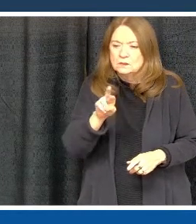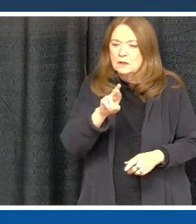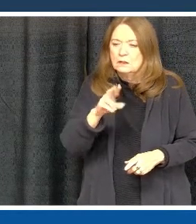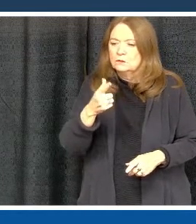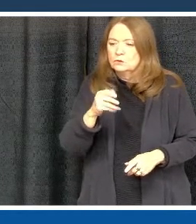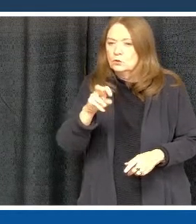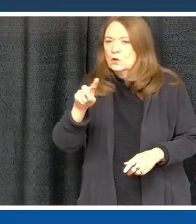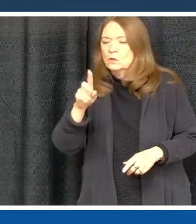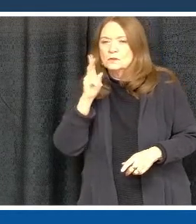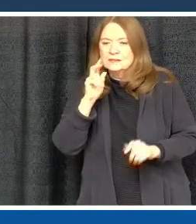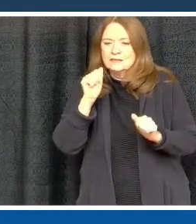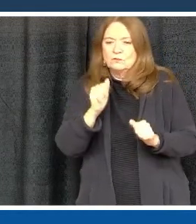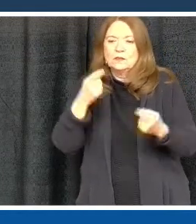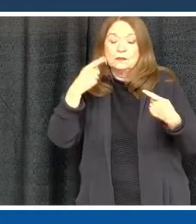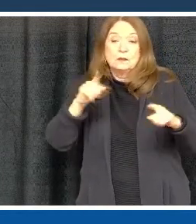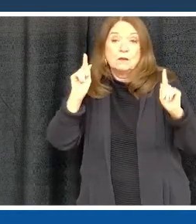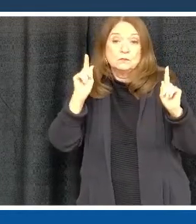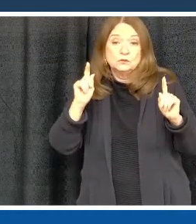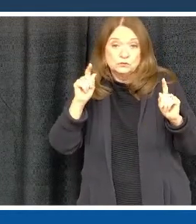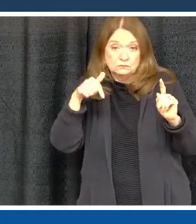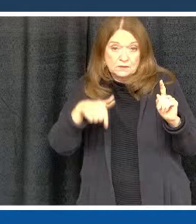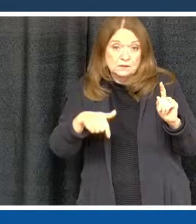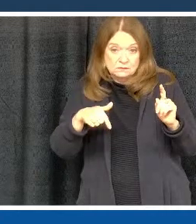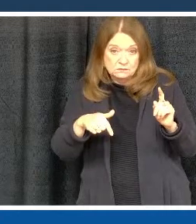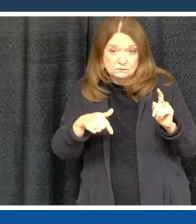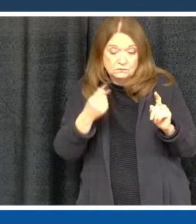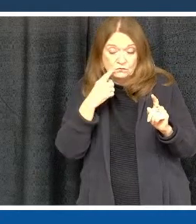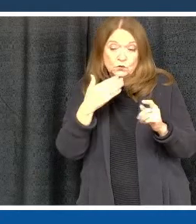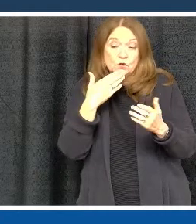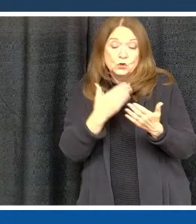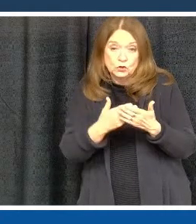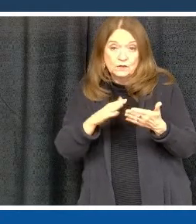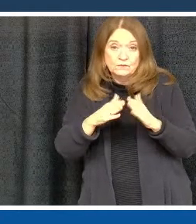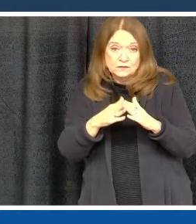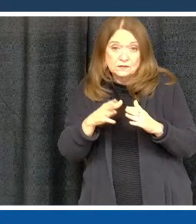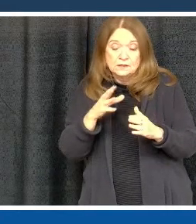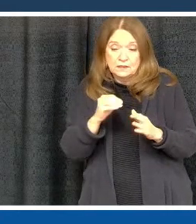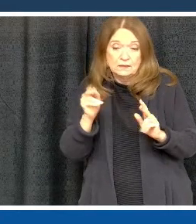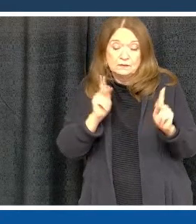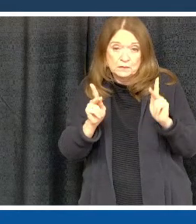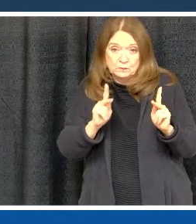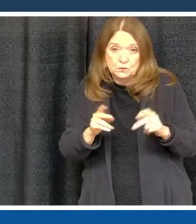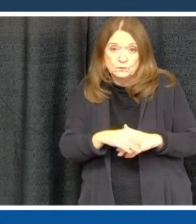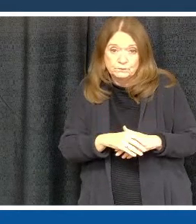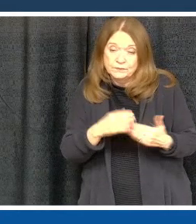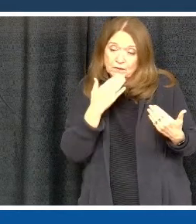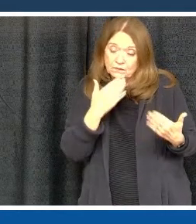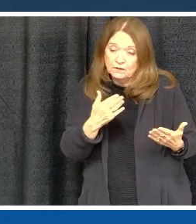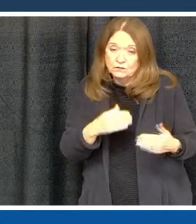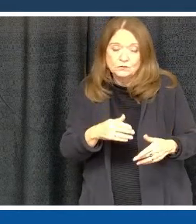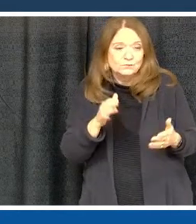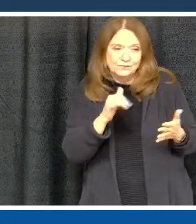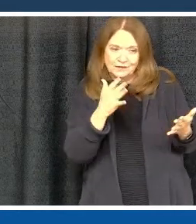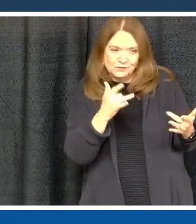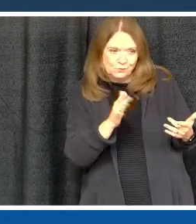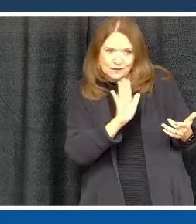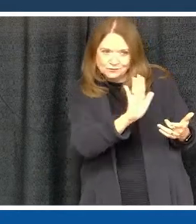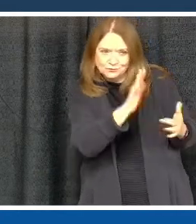see if we can get this accomplished for the good of this city and citizens. Thank you. That's why it's in your